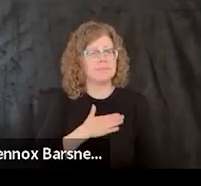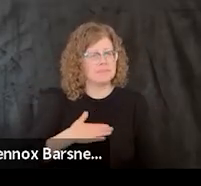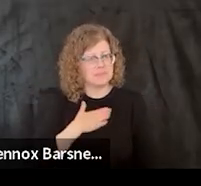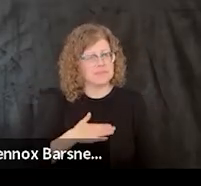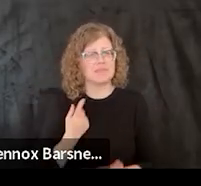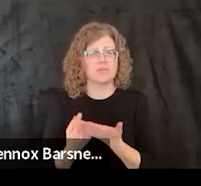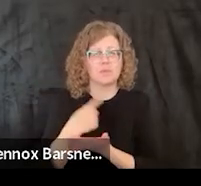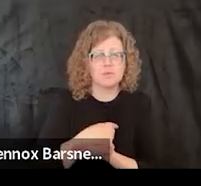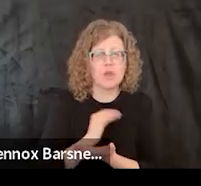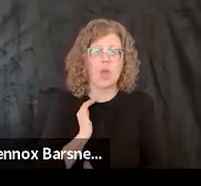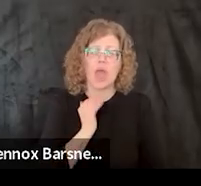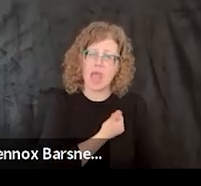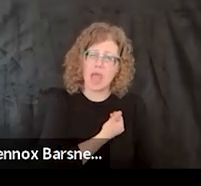guidelines.